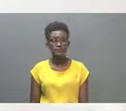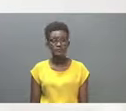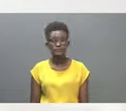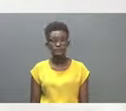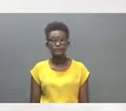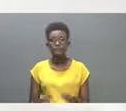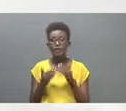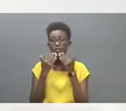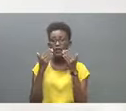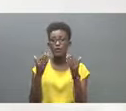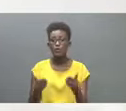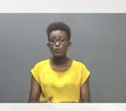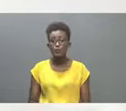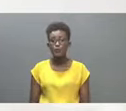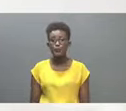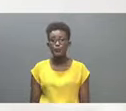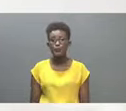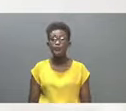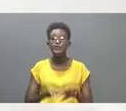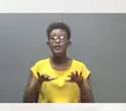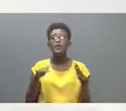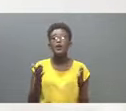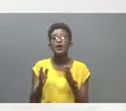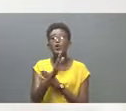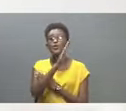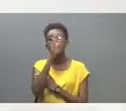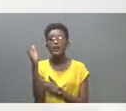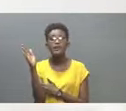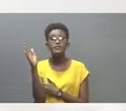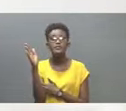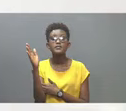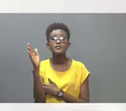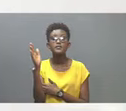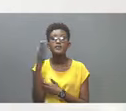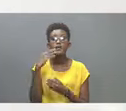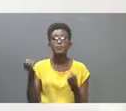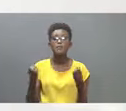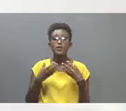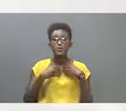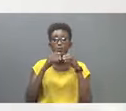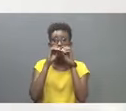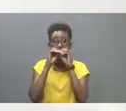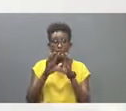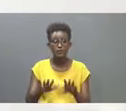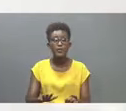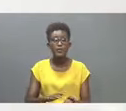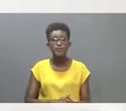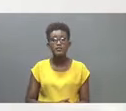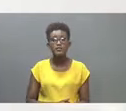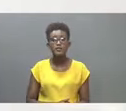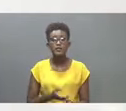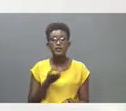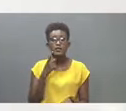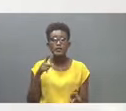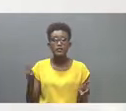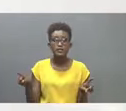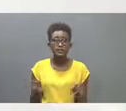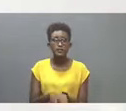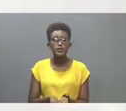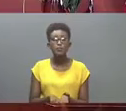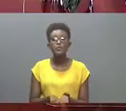Thank you. Murakoze. So God blessed us. Imana yaduhaye umugisha. As I walk, uko